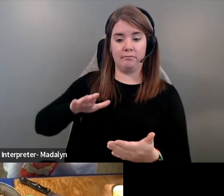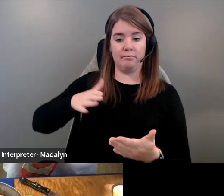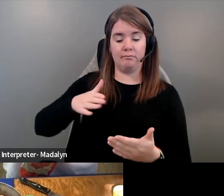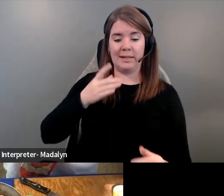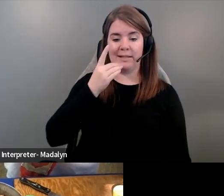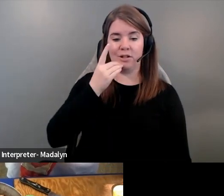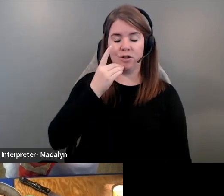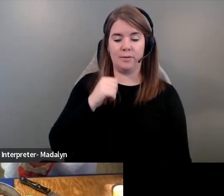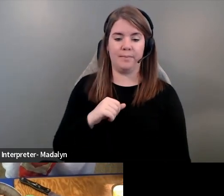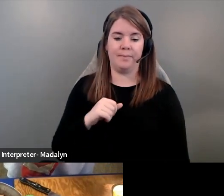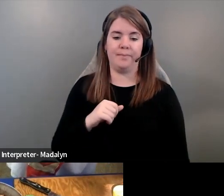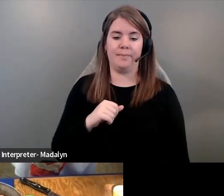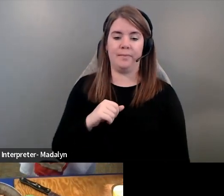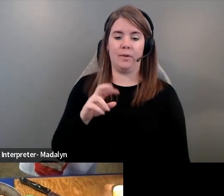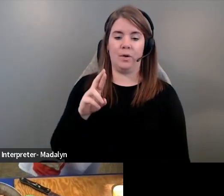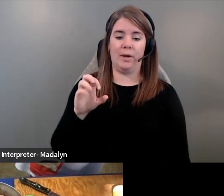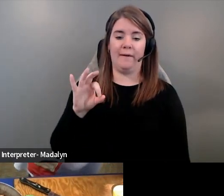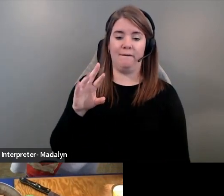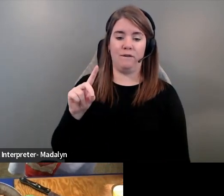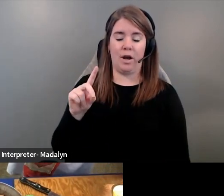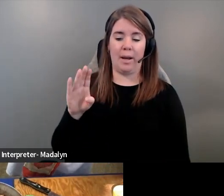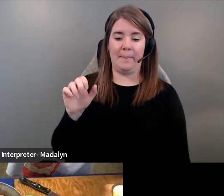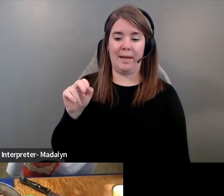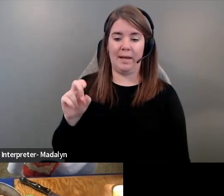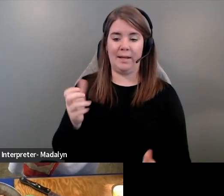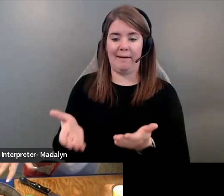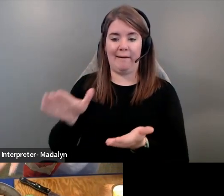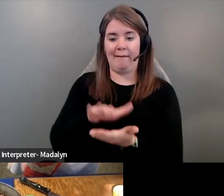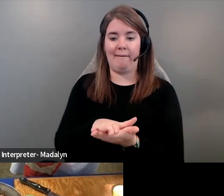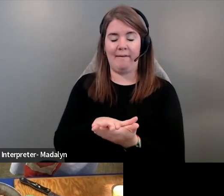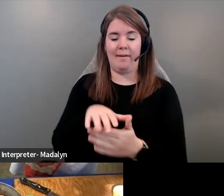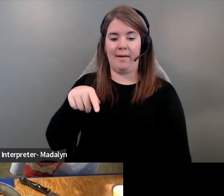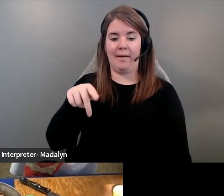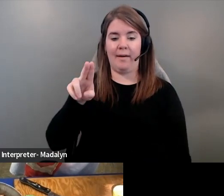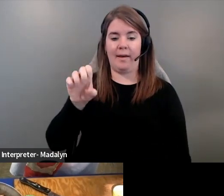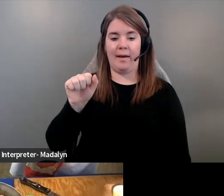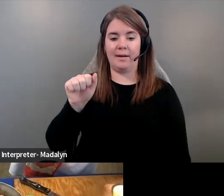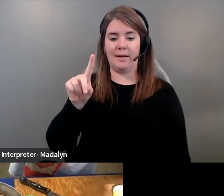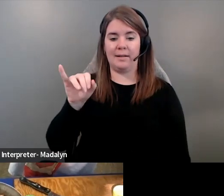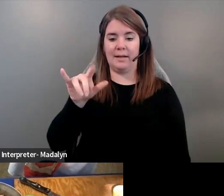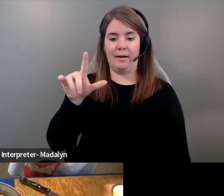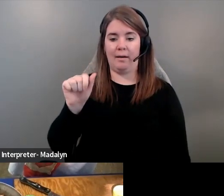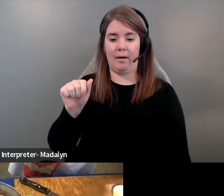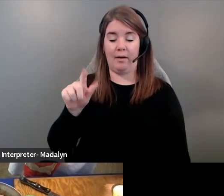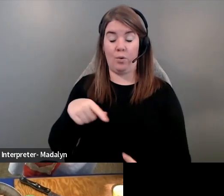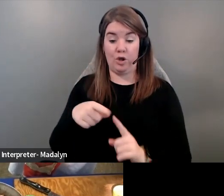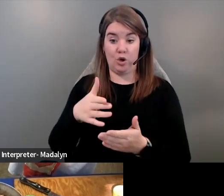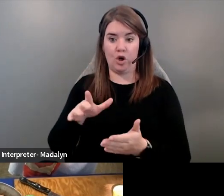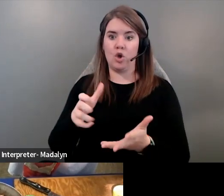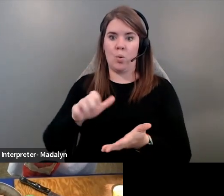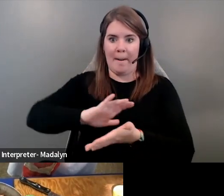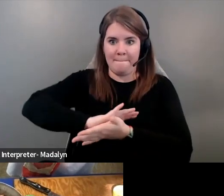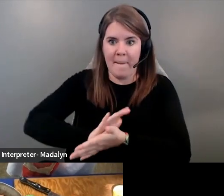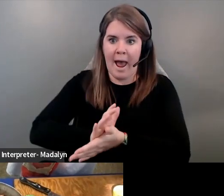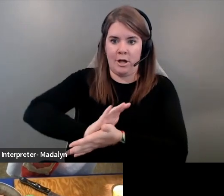Now, refried bean quesadillas, that's those same beans cooked up in the pan, only you're going to mash them a whole lot more. And you might